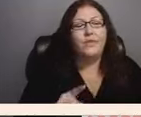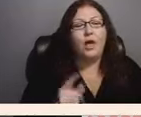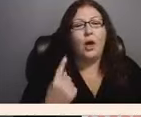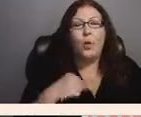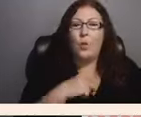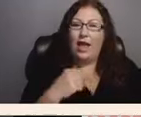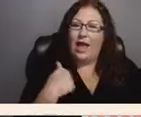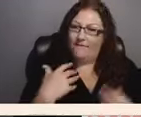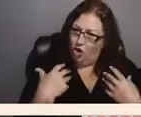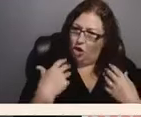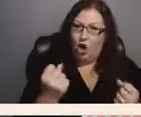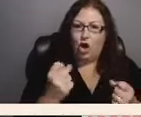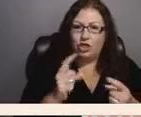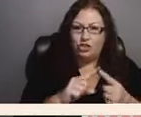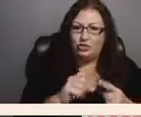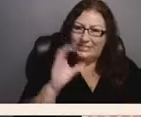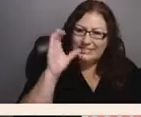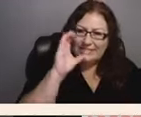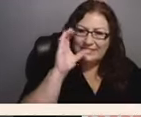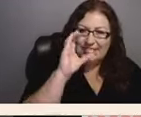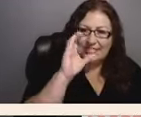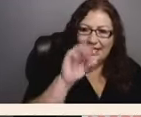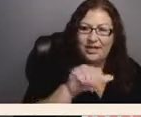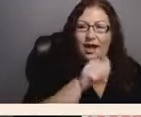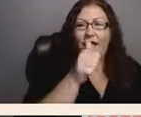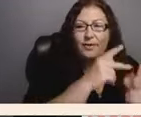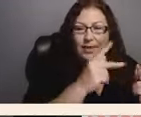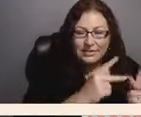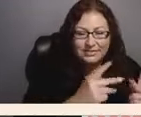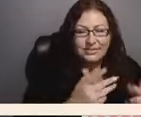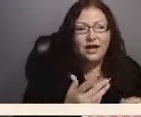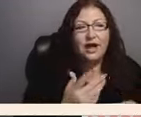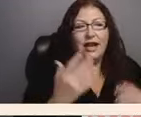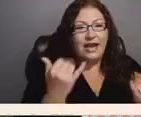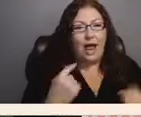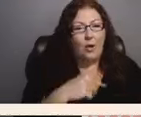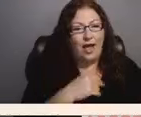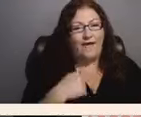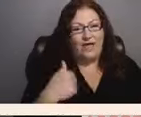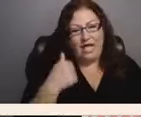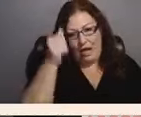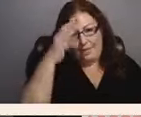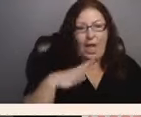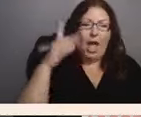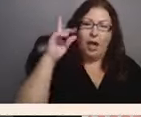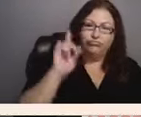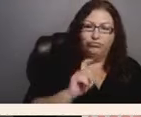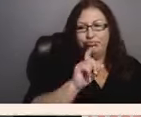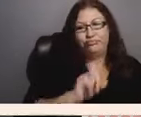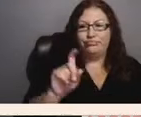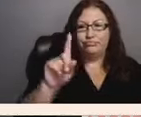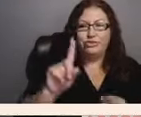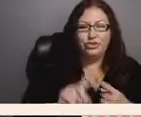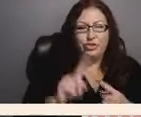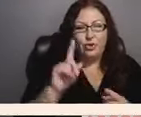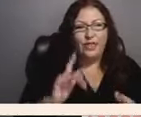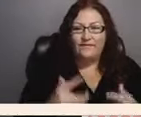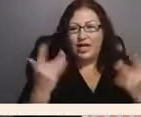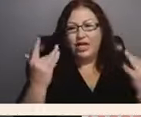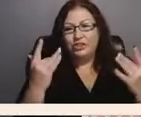to seek the depths. Here we have the young man setting off onto the adventure into the unknown,